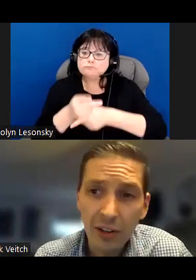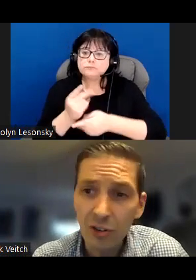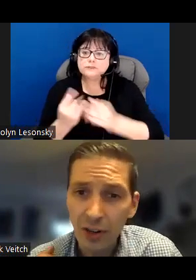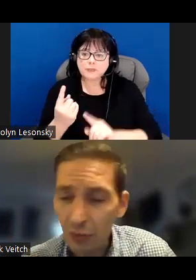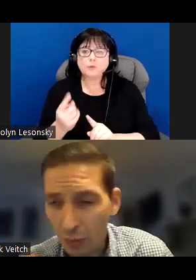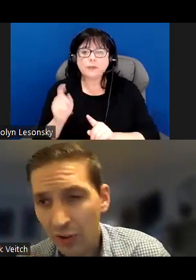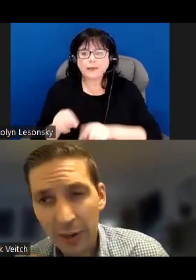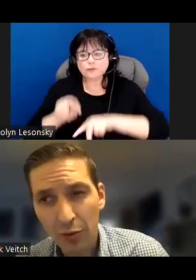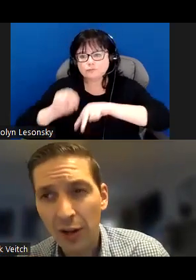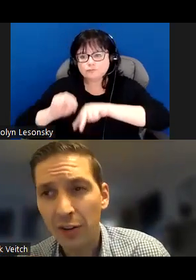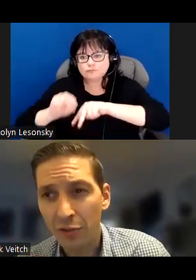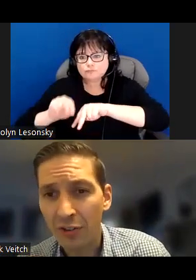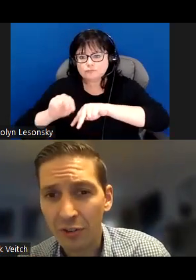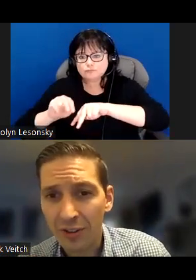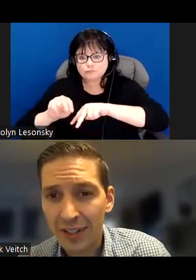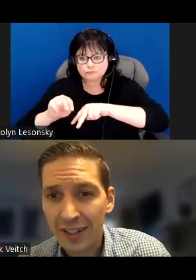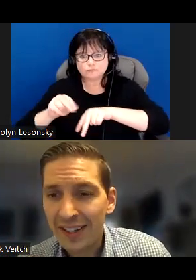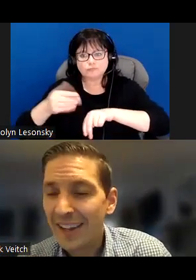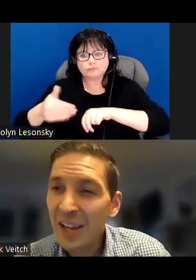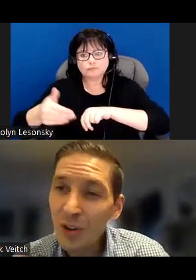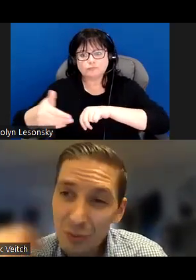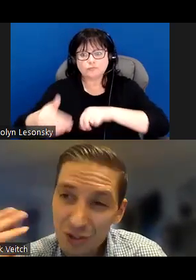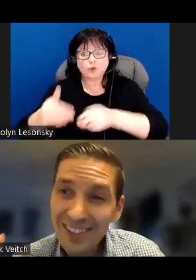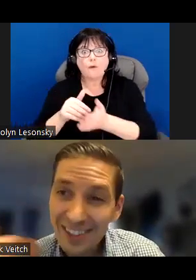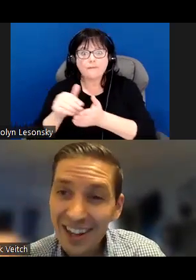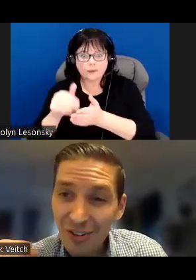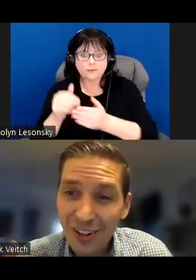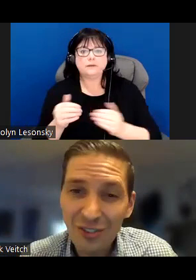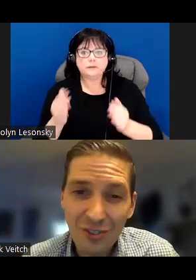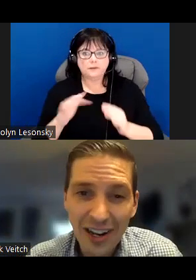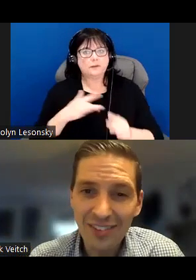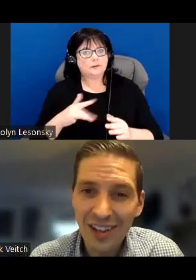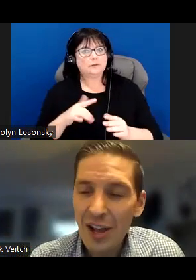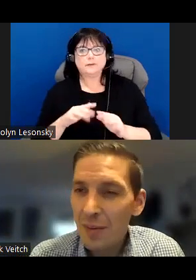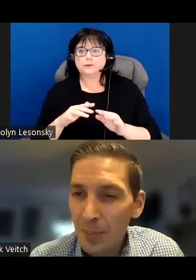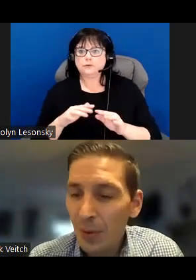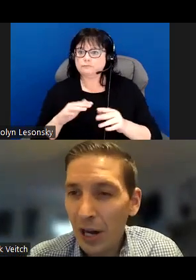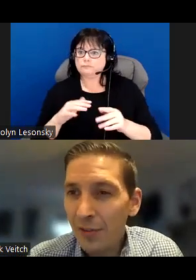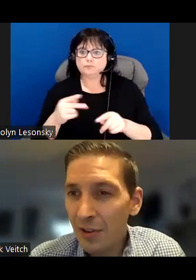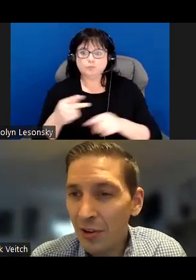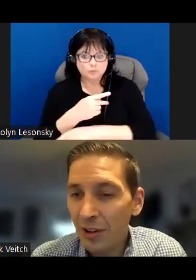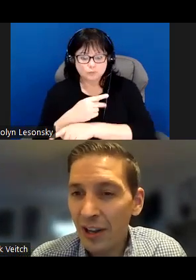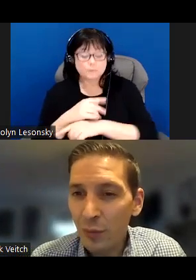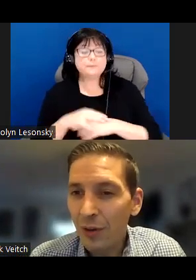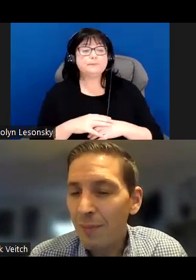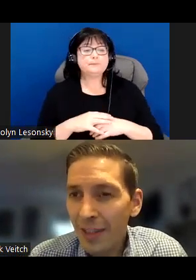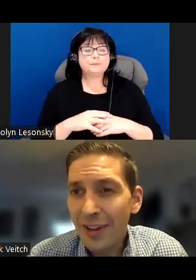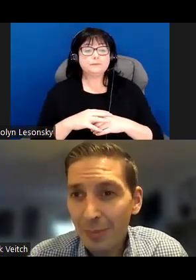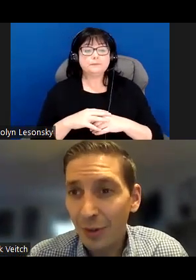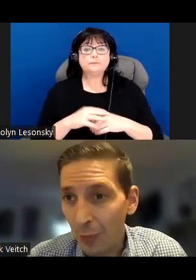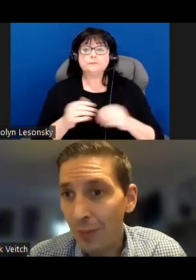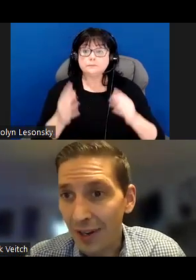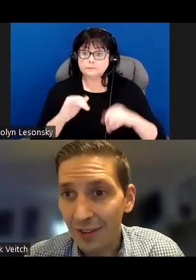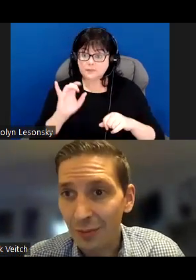as particularly injurious when we talk about chronic stressors. And again, when subjected to that chronic stress, people often utilize what we